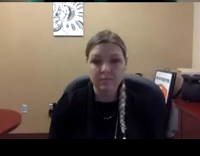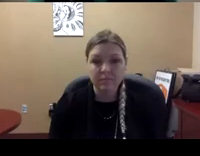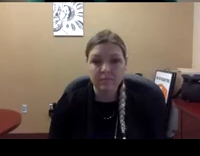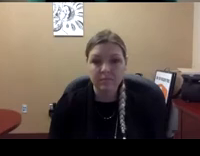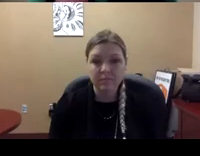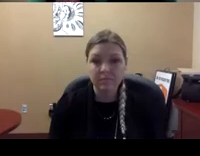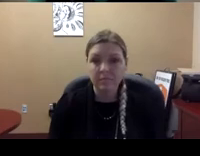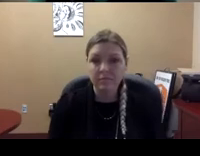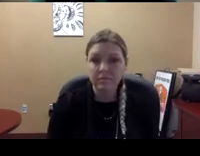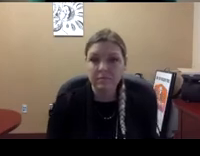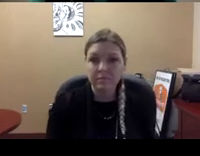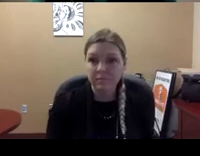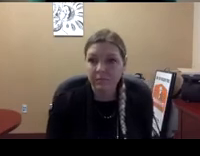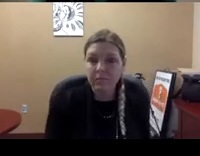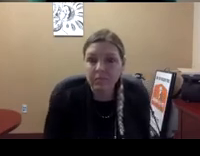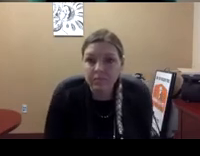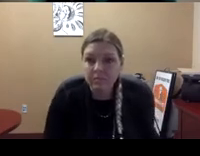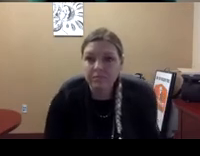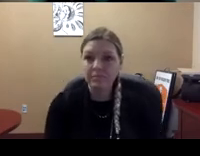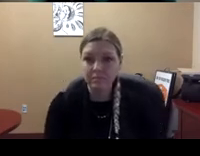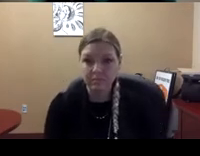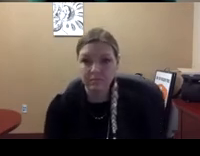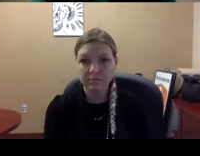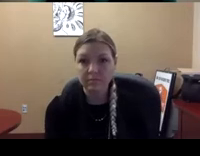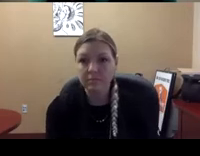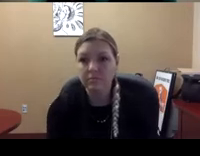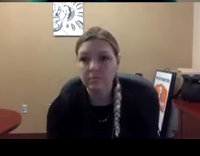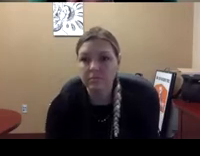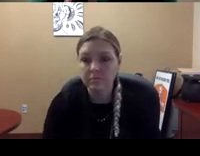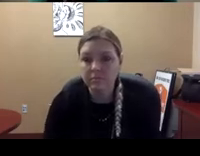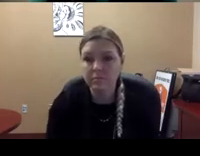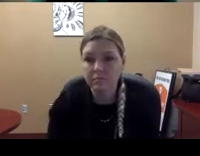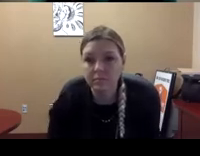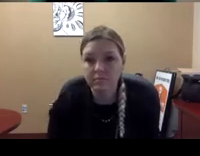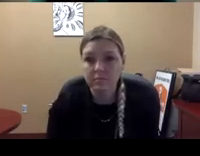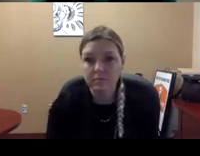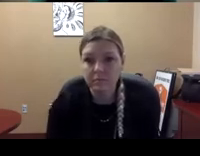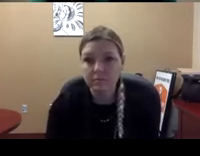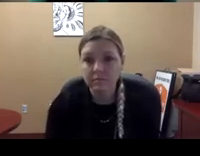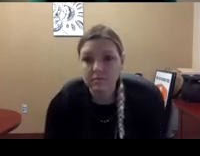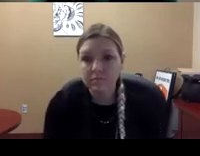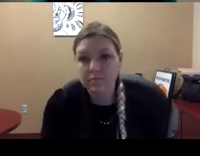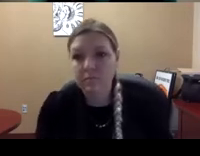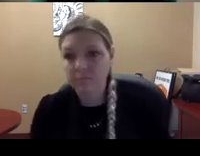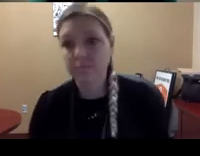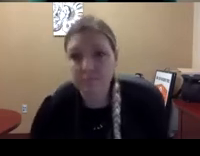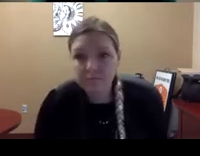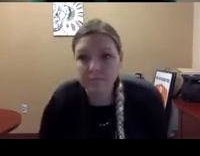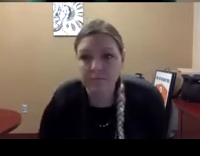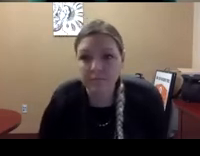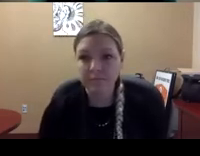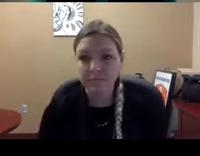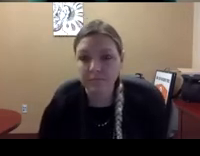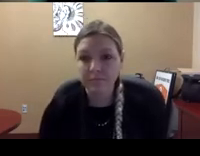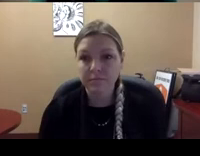anything different. You know, do you have the loss of smell, the loss of taste? What are the symptoms if you're infected with it? Because it is such